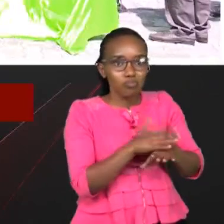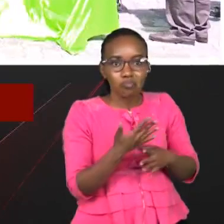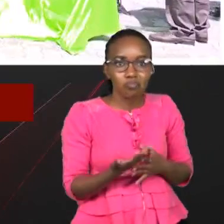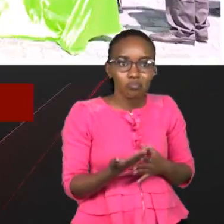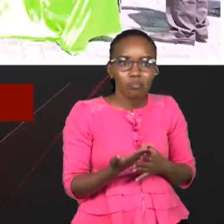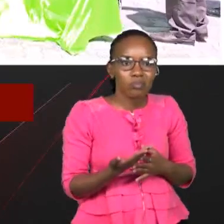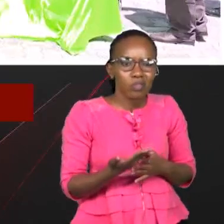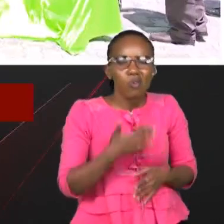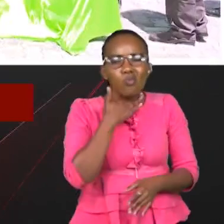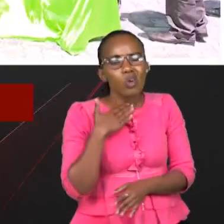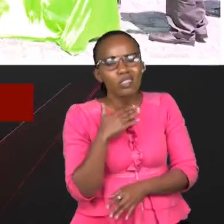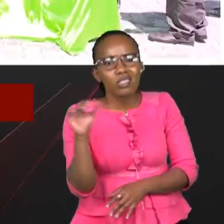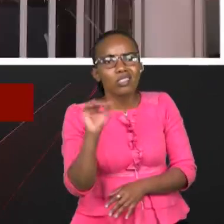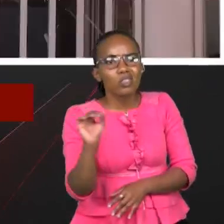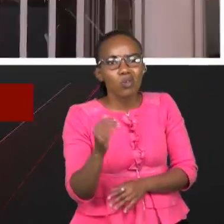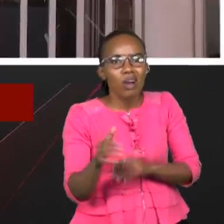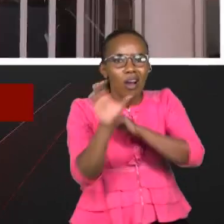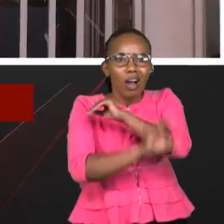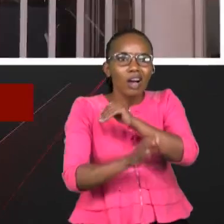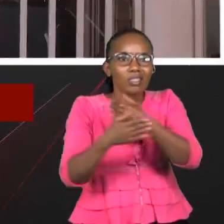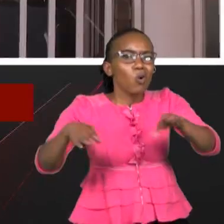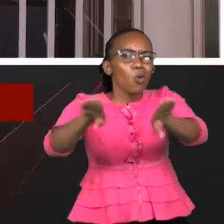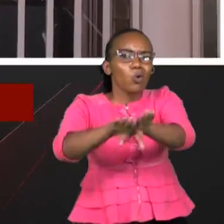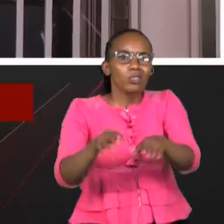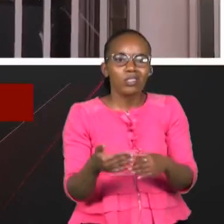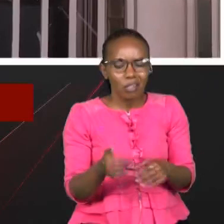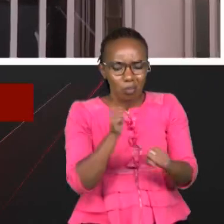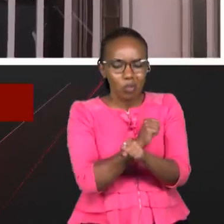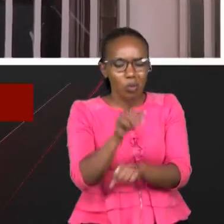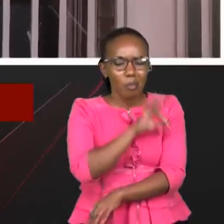not want to have their country locked. They want to be able to earn,